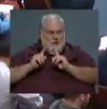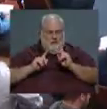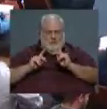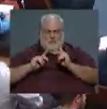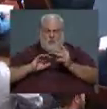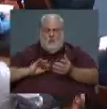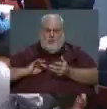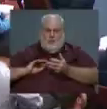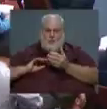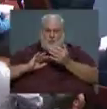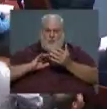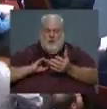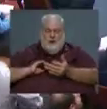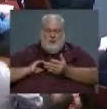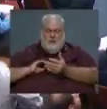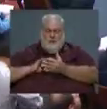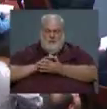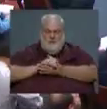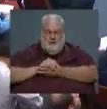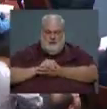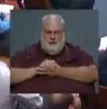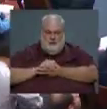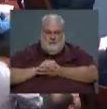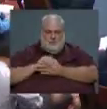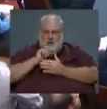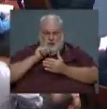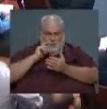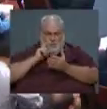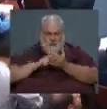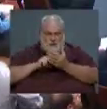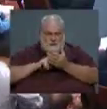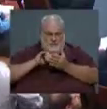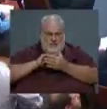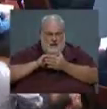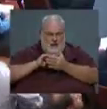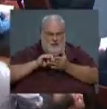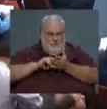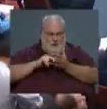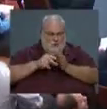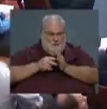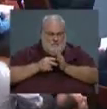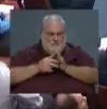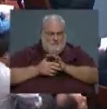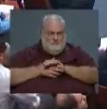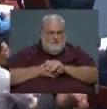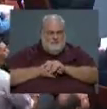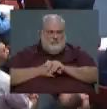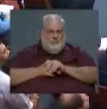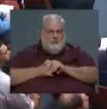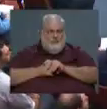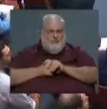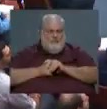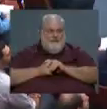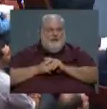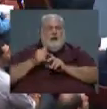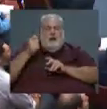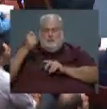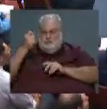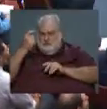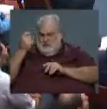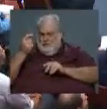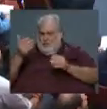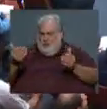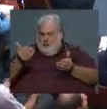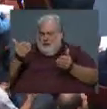wait around if we're not going to recognize Mr. Nichols. Mayor. And certainly I understand that they're